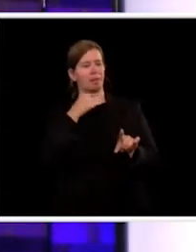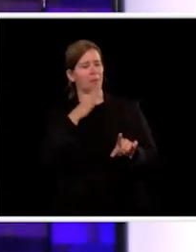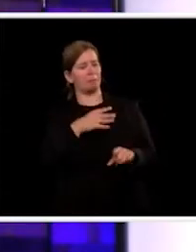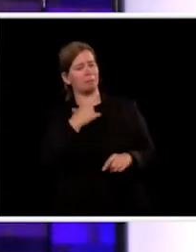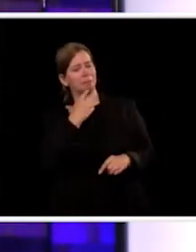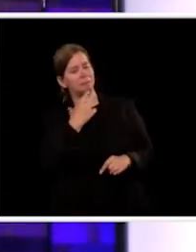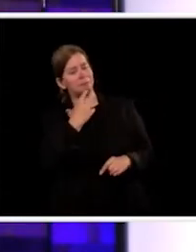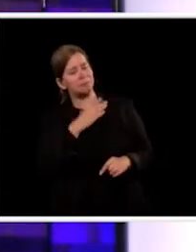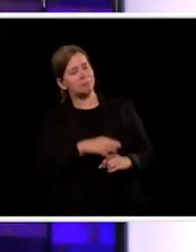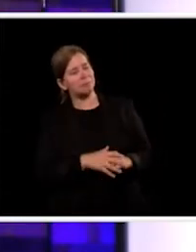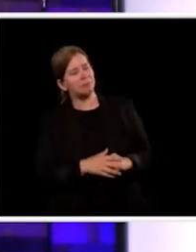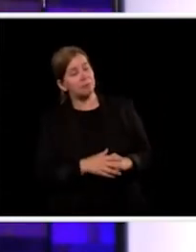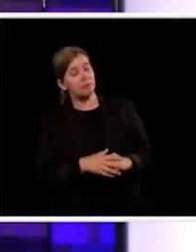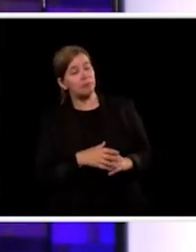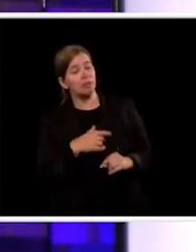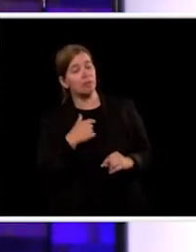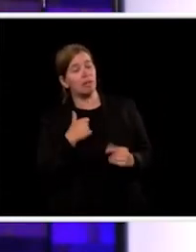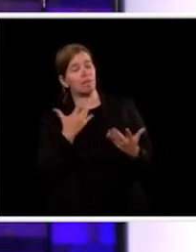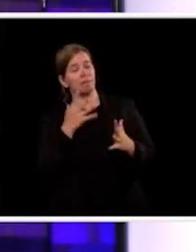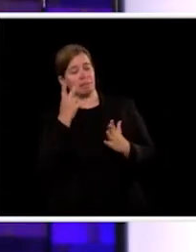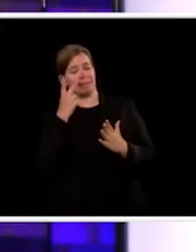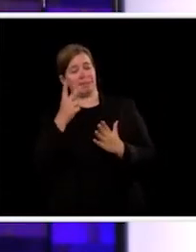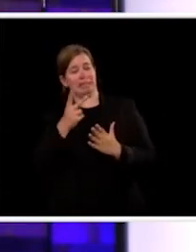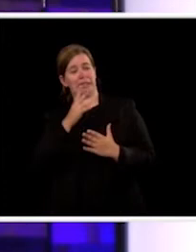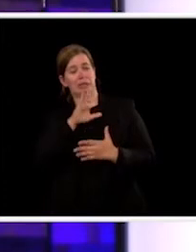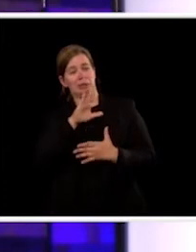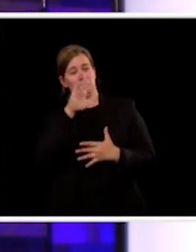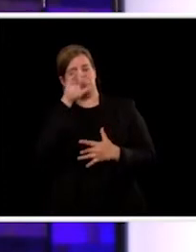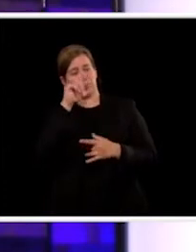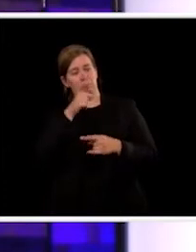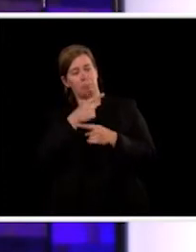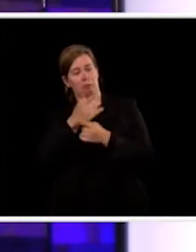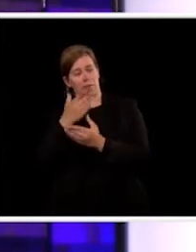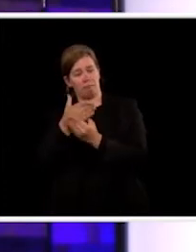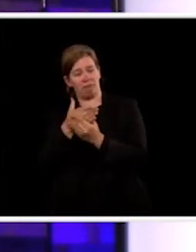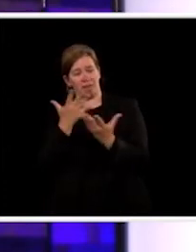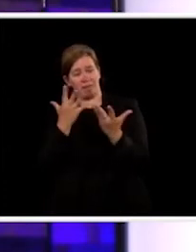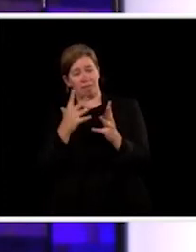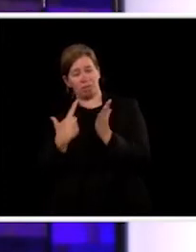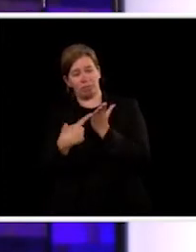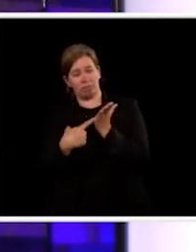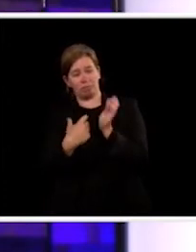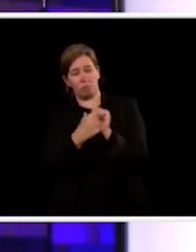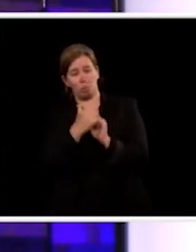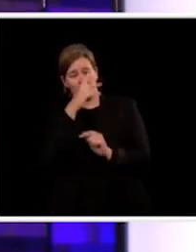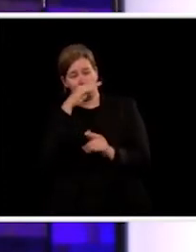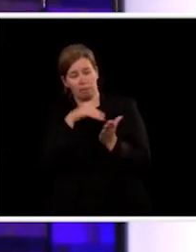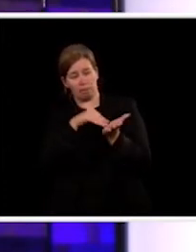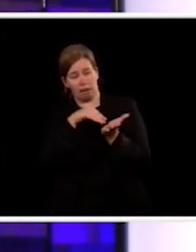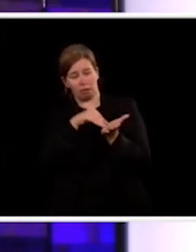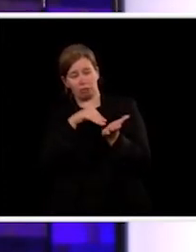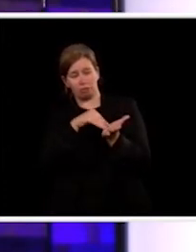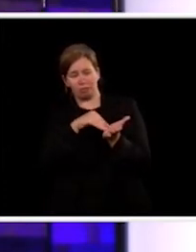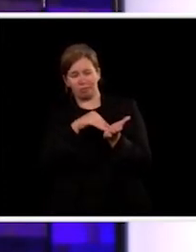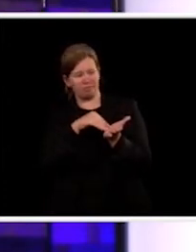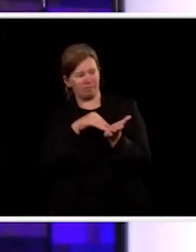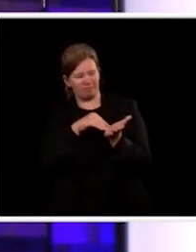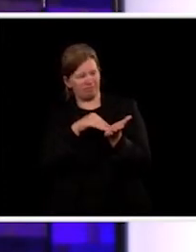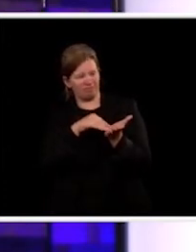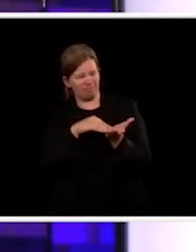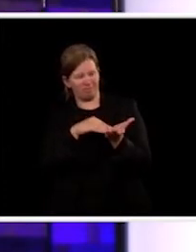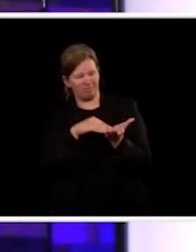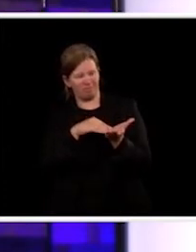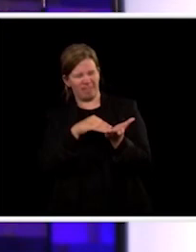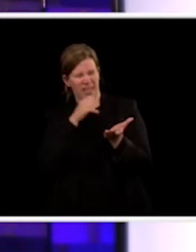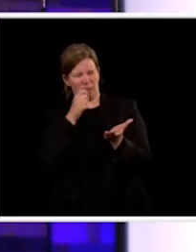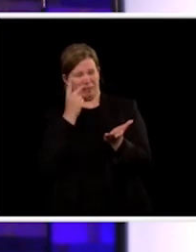says, "I've looked at the charts and I've talked to the doctors. I don't see a lot of reason